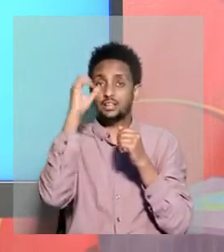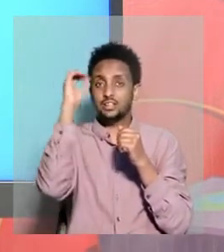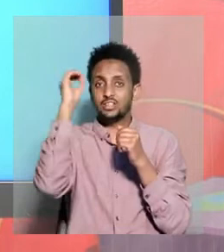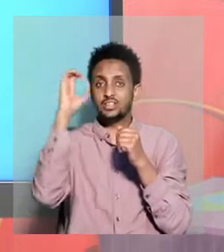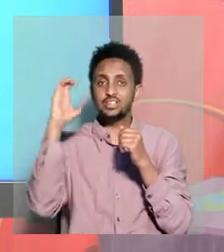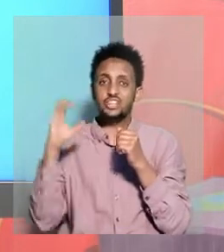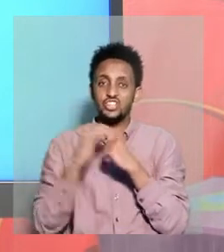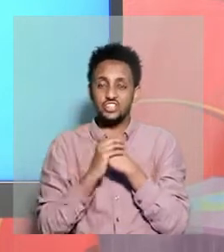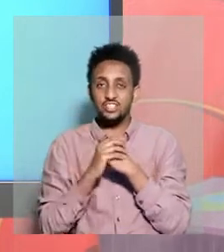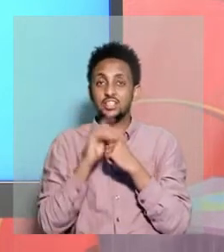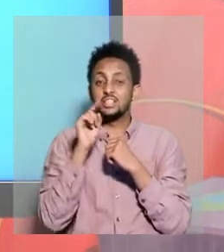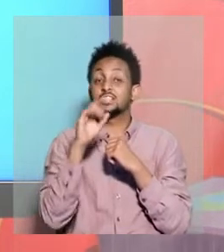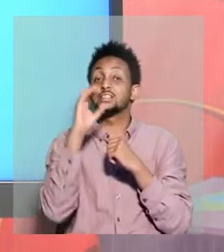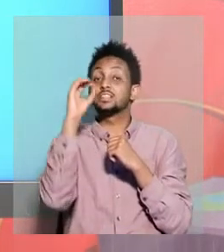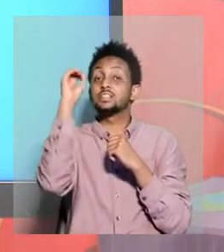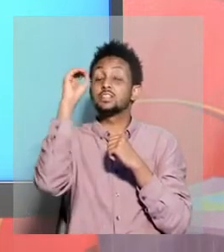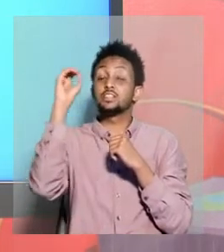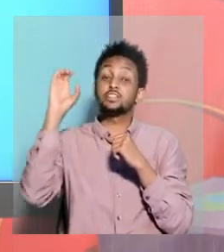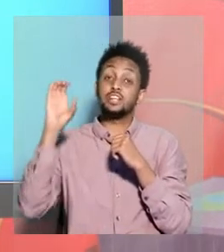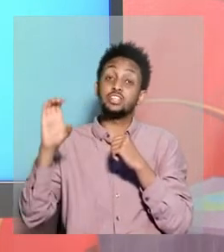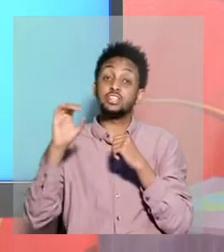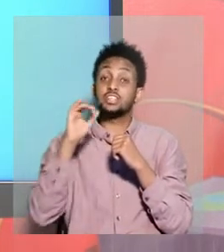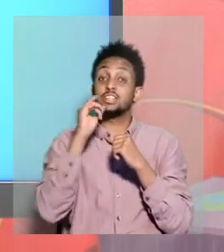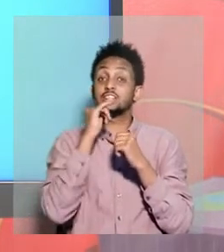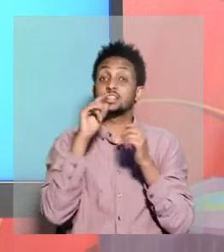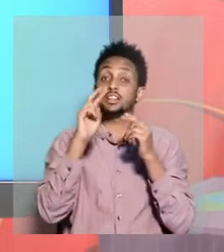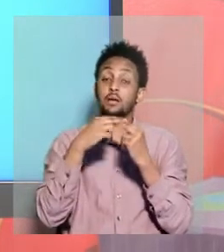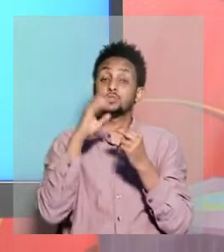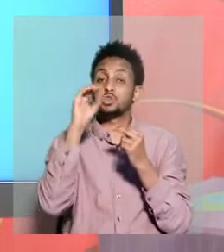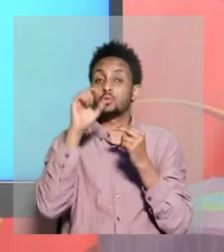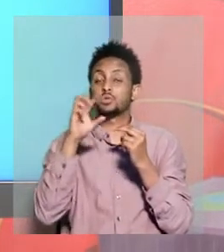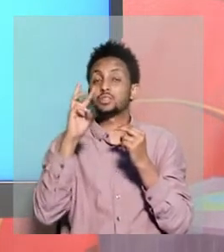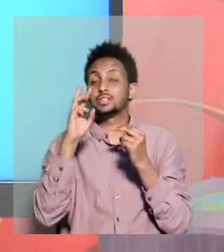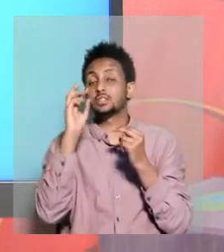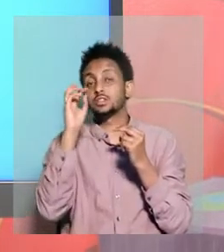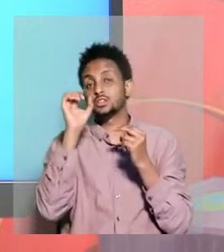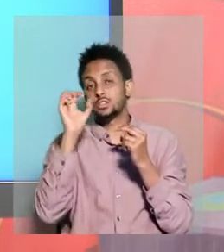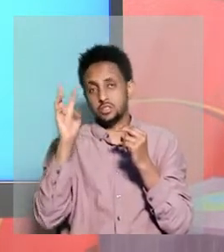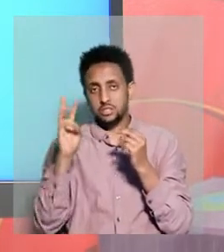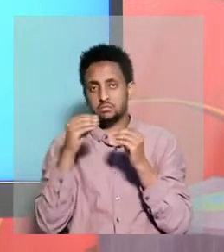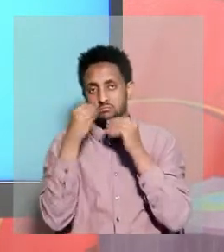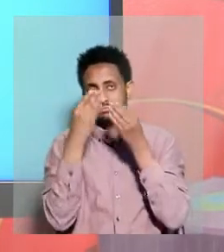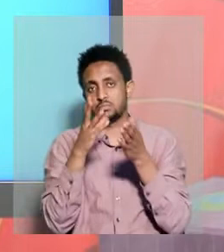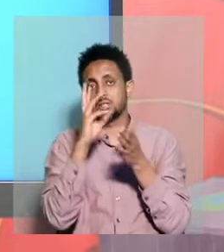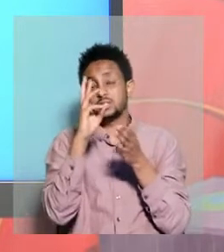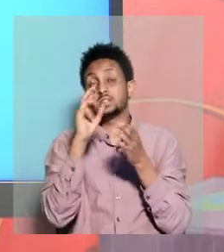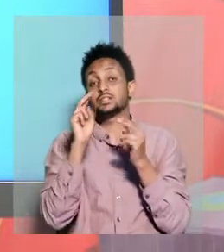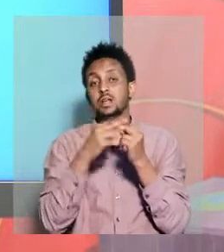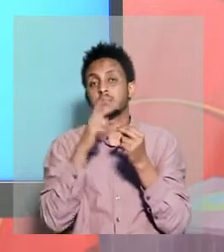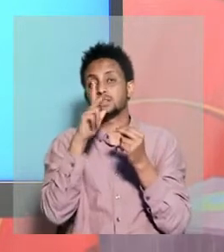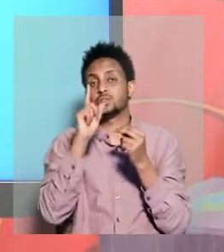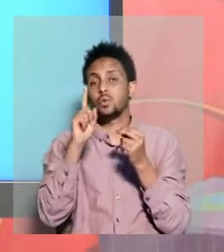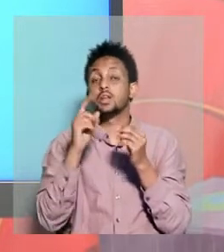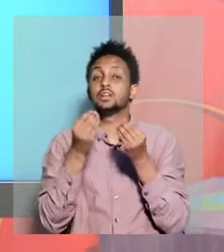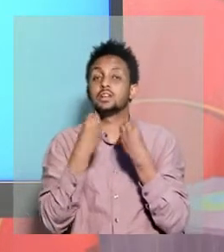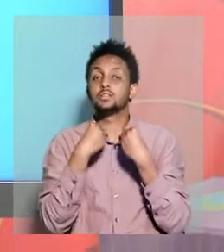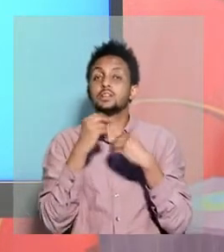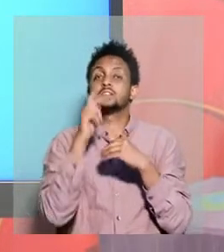Celsius? If it is 10 degrees Celsius, 10 degrees Celsius times 0.6 gives us 6. So 6 times 331 gives